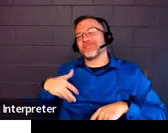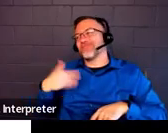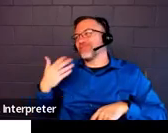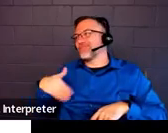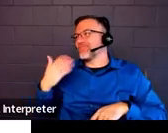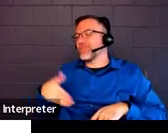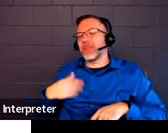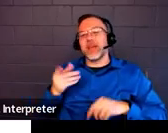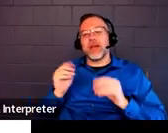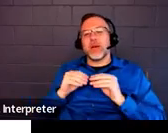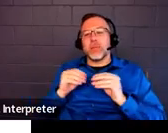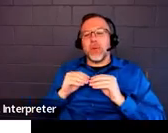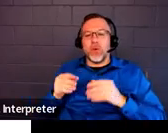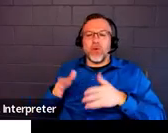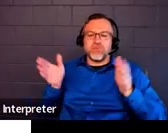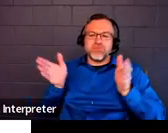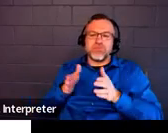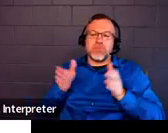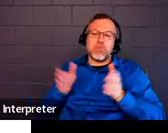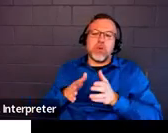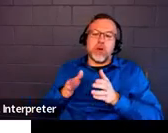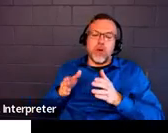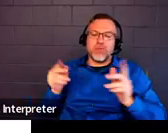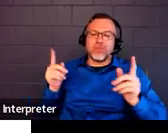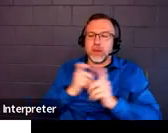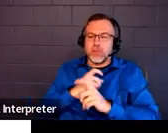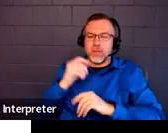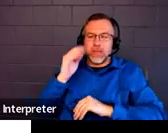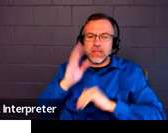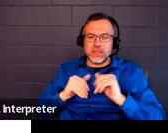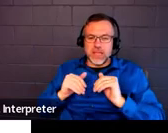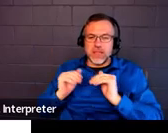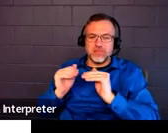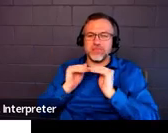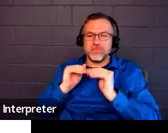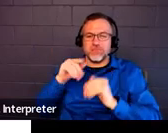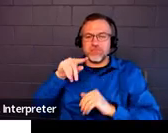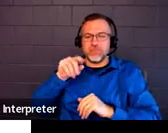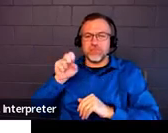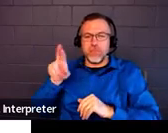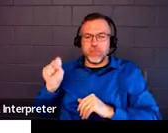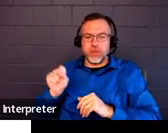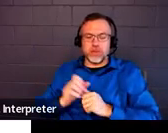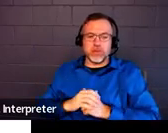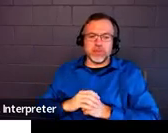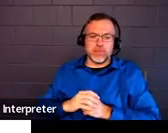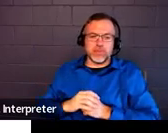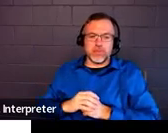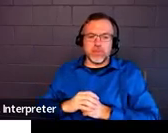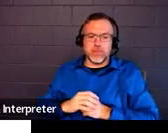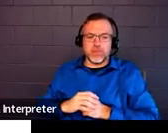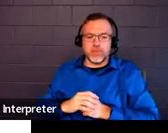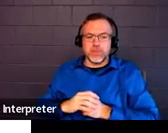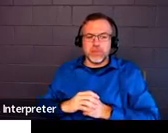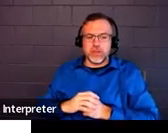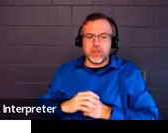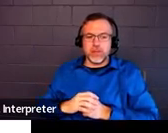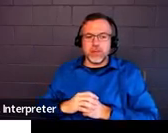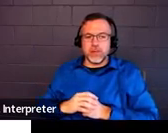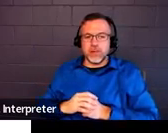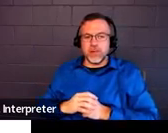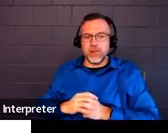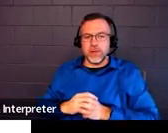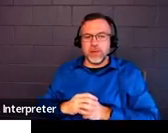a smaller complexity than their peers. So if we're looking at